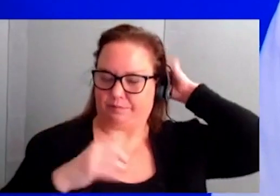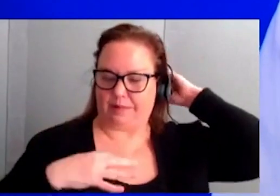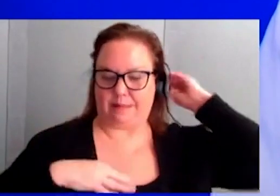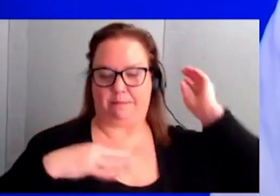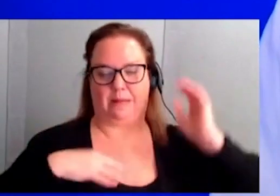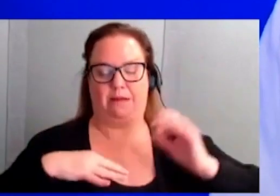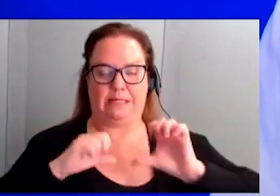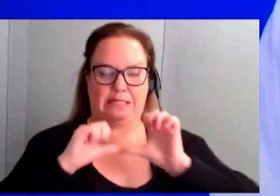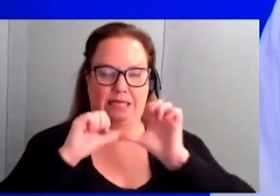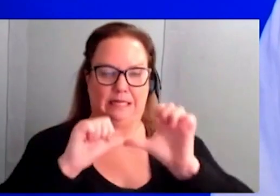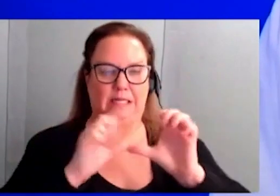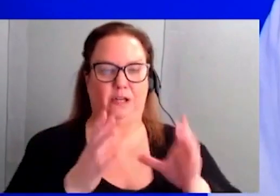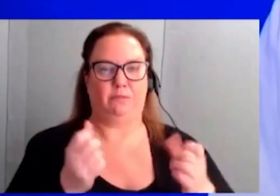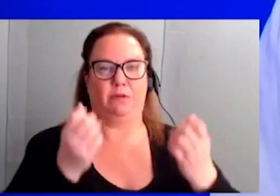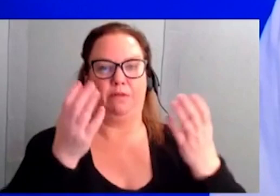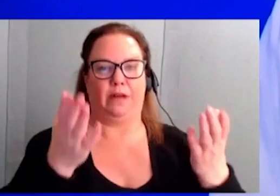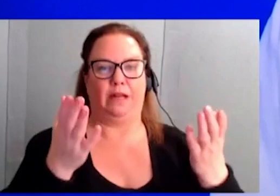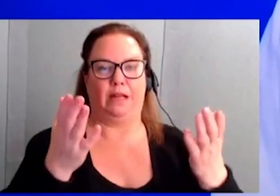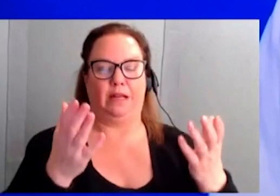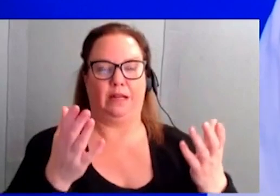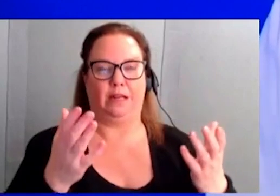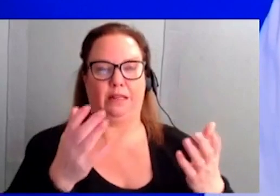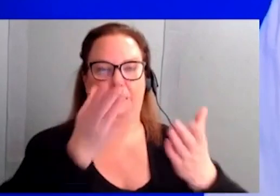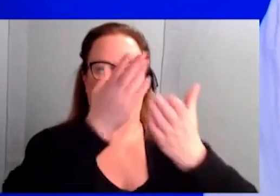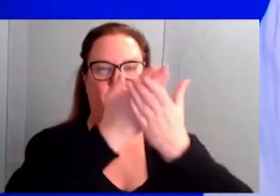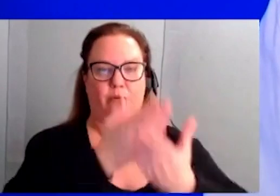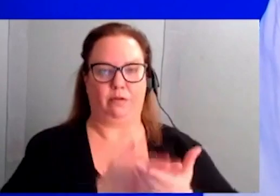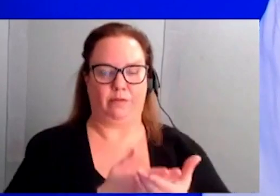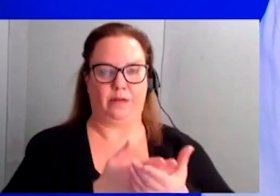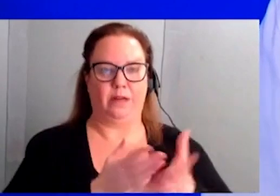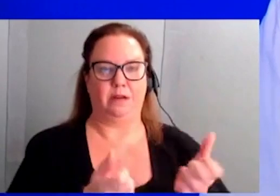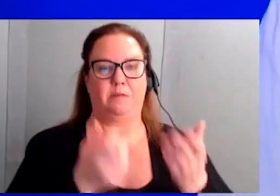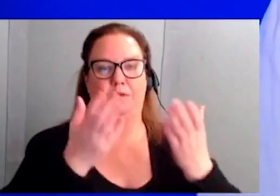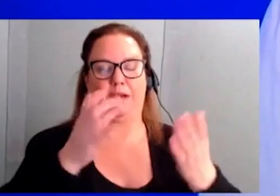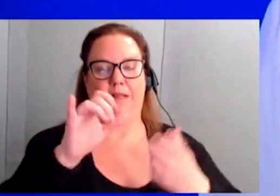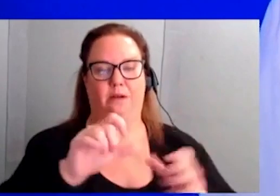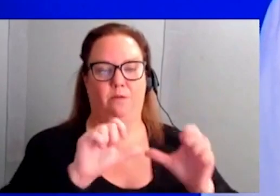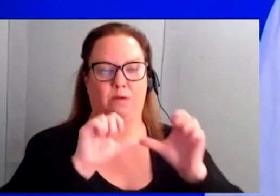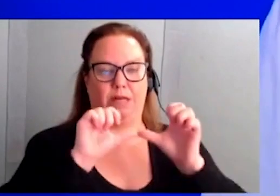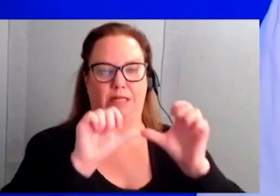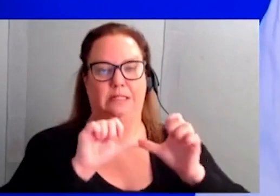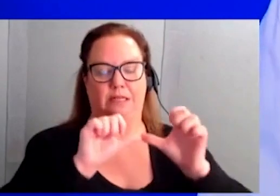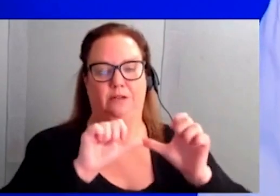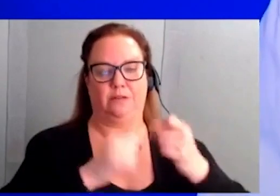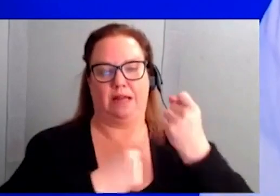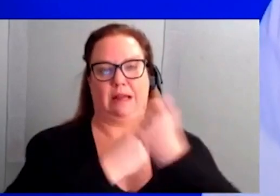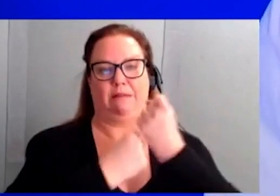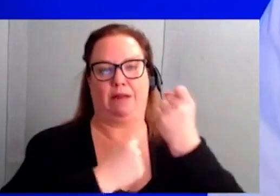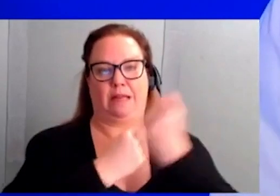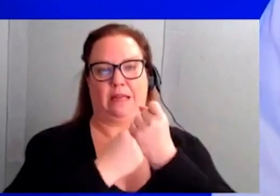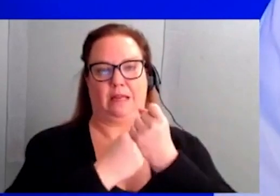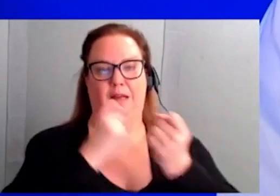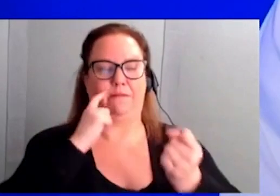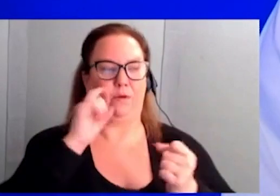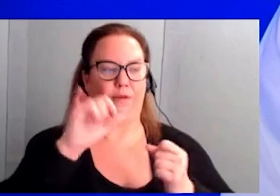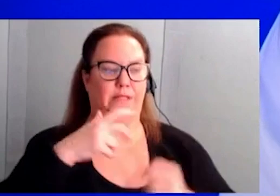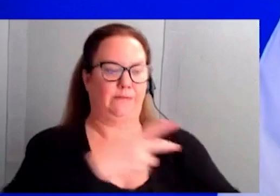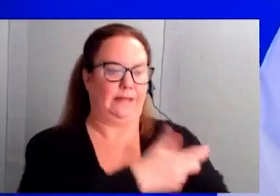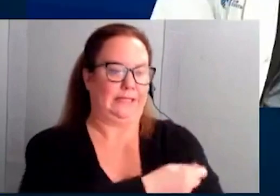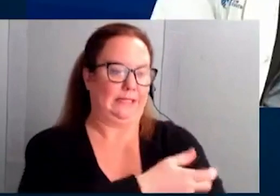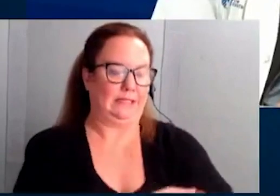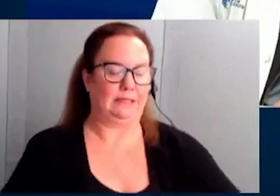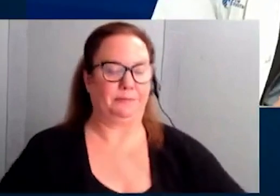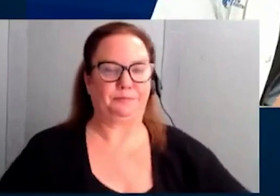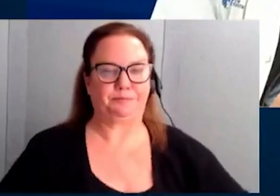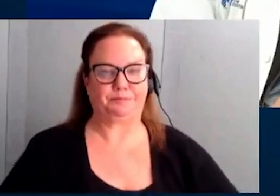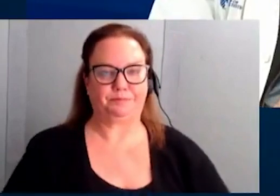continue to provide, and they have proven and shown to provide that, and we will continue to advocate for the use of vaccines. So, it's like